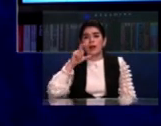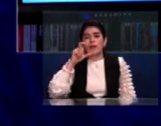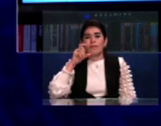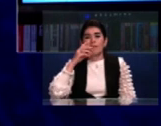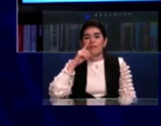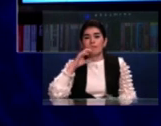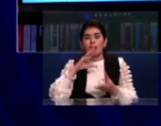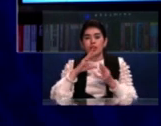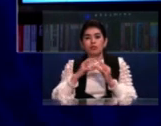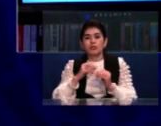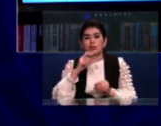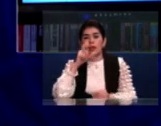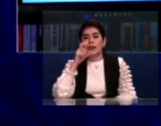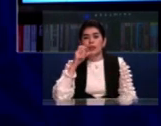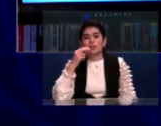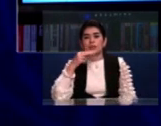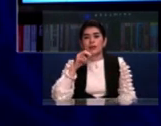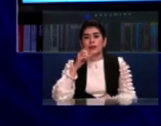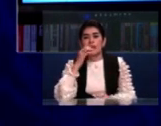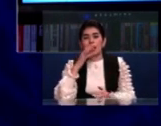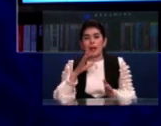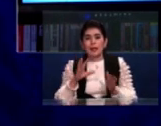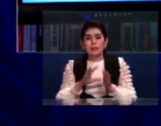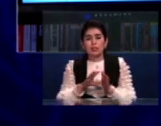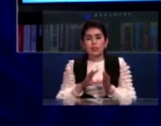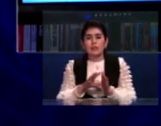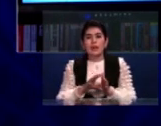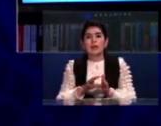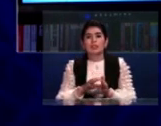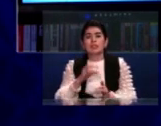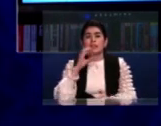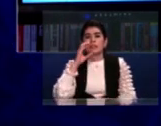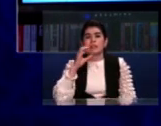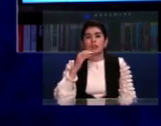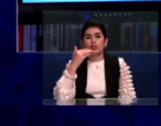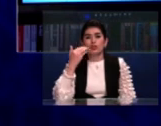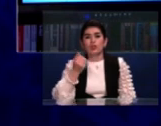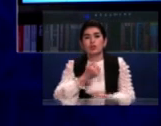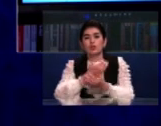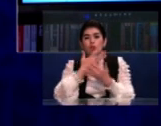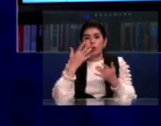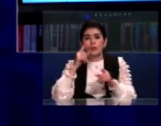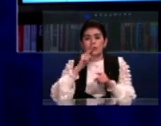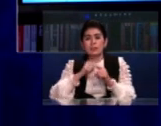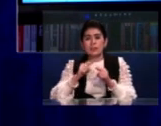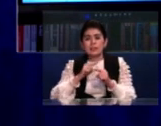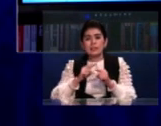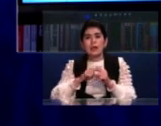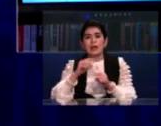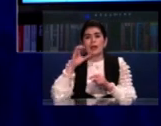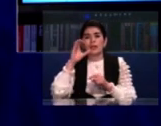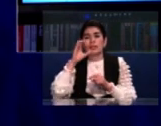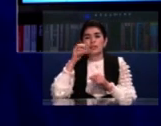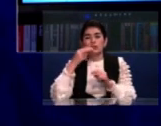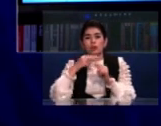soni, E fotonlarning energiyasi, S yorug'lik tezligi, S